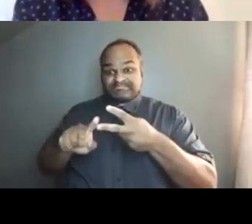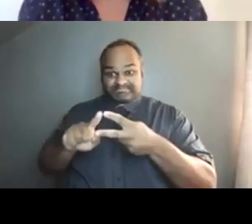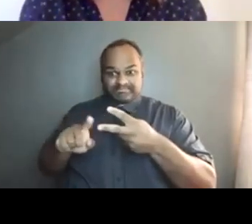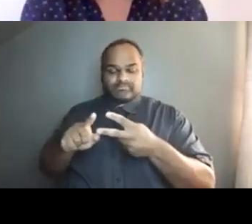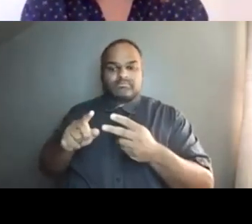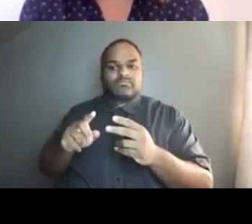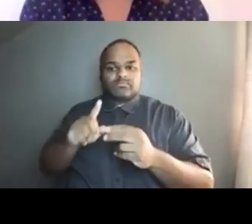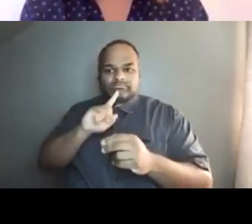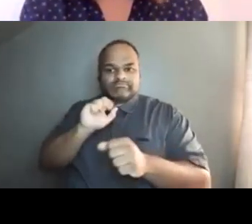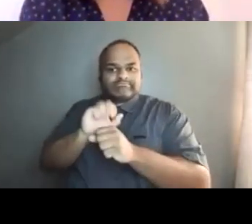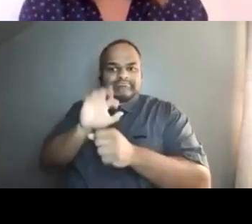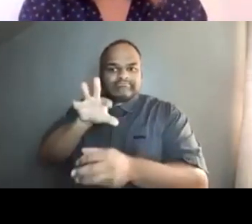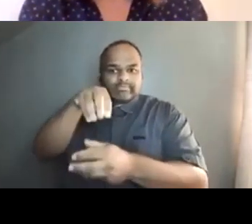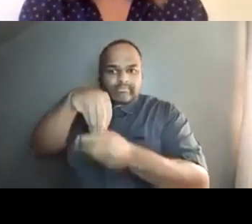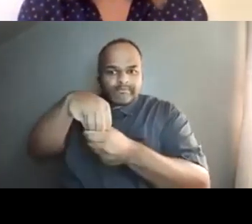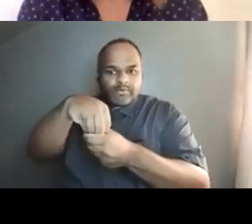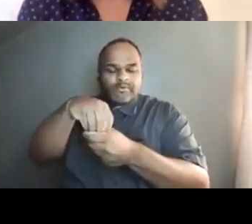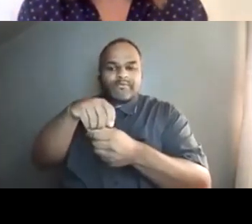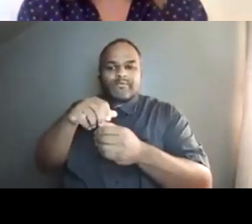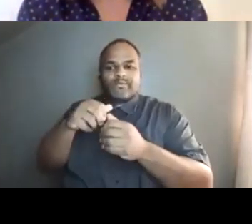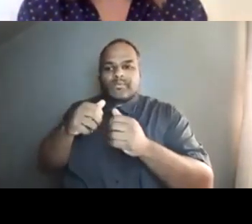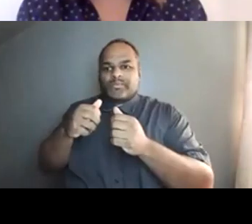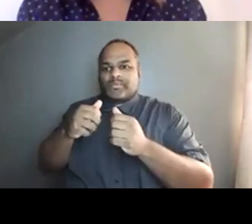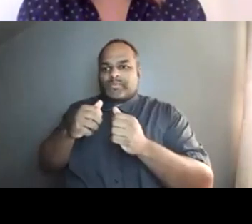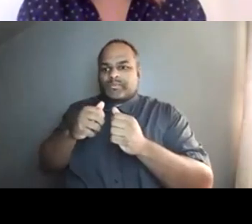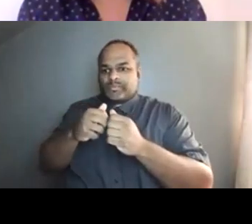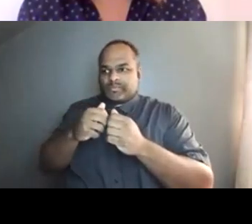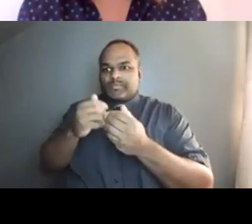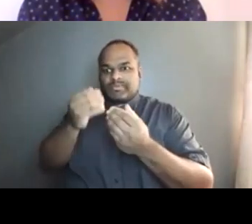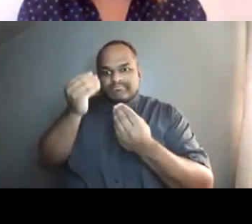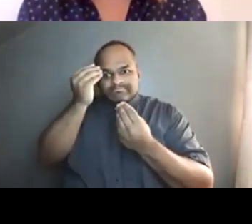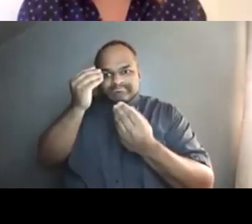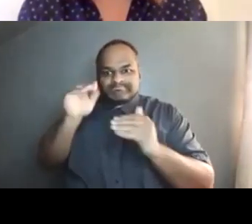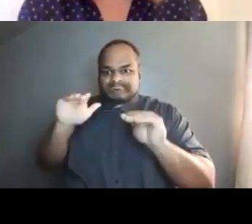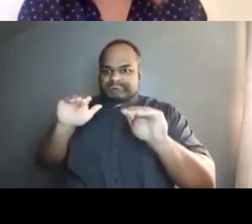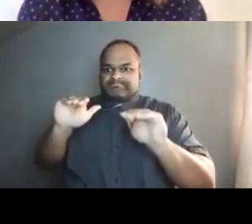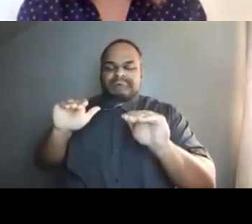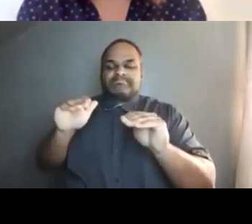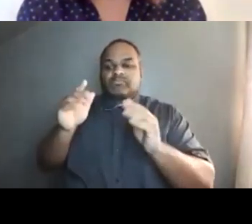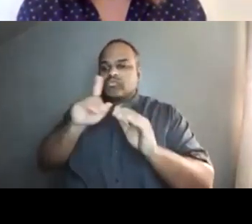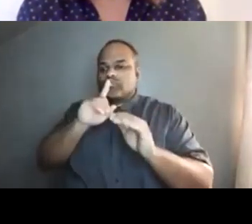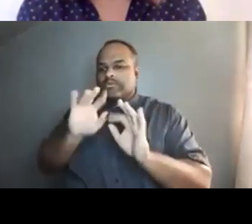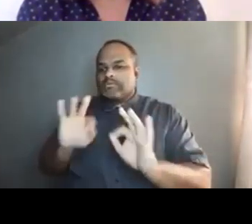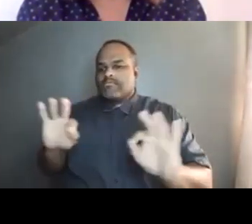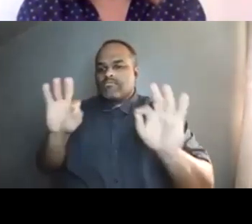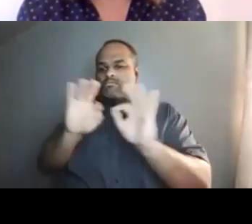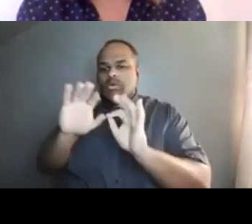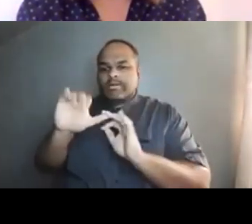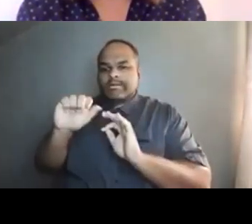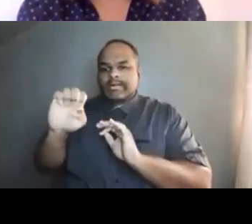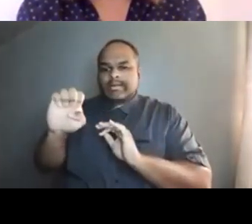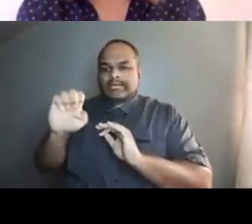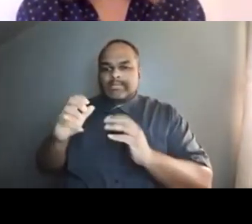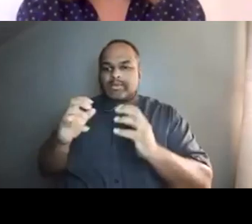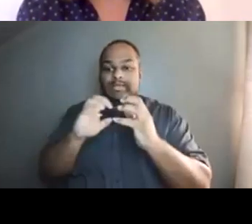involved in helping bring attention to the really important case of the